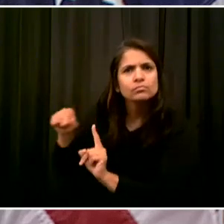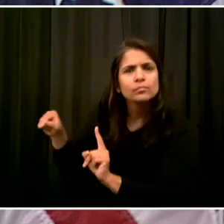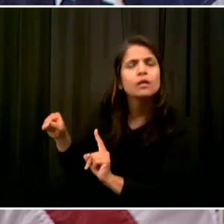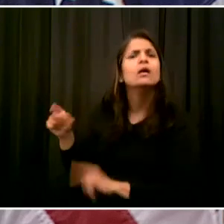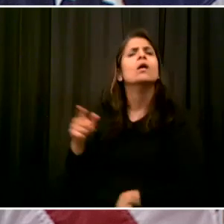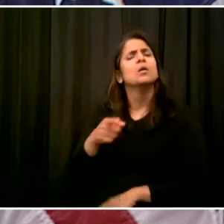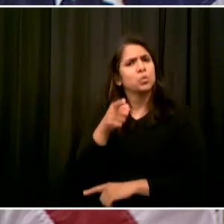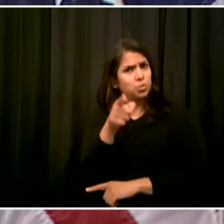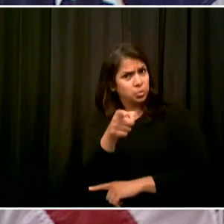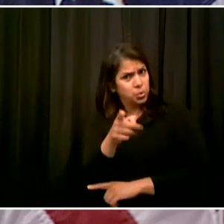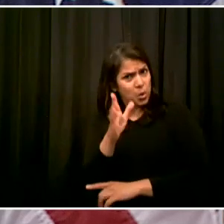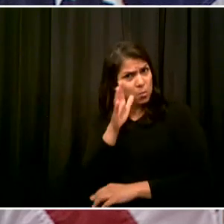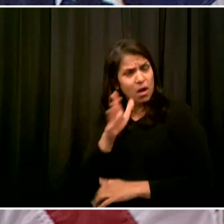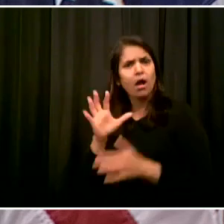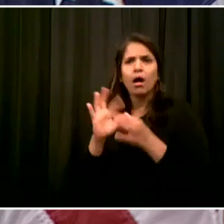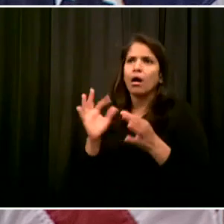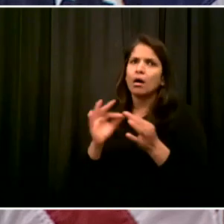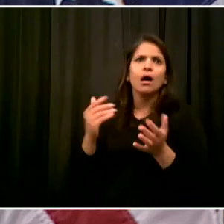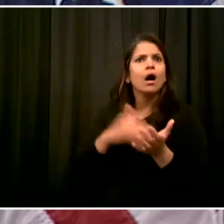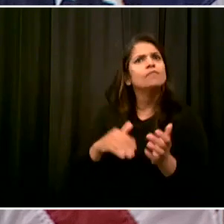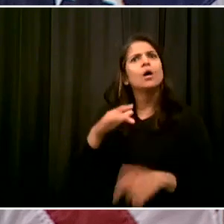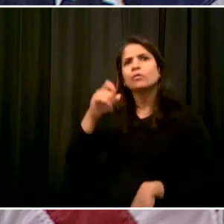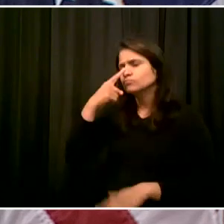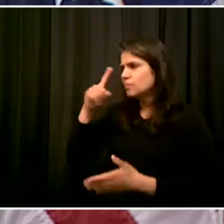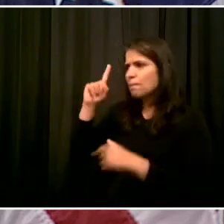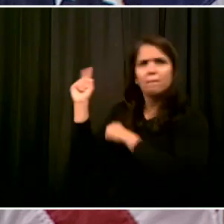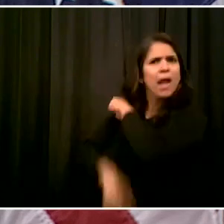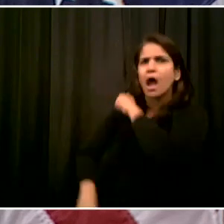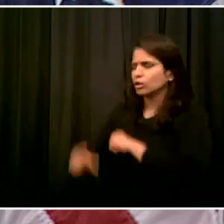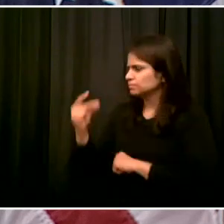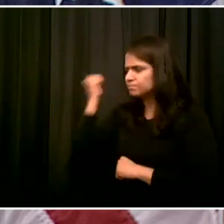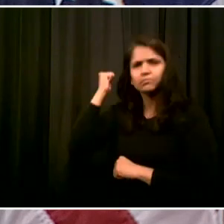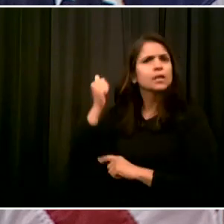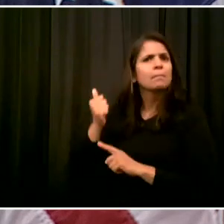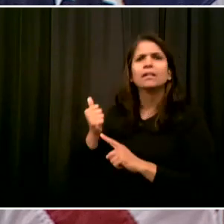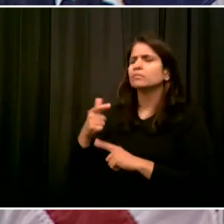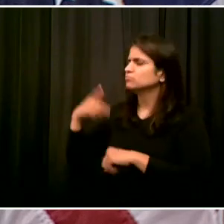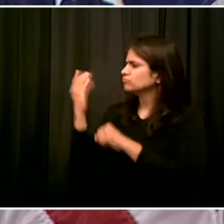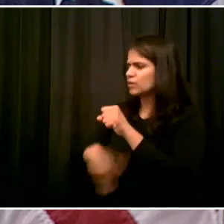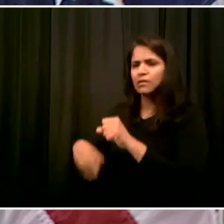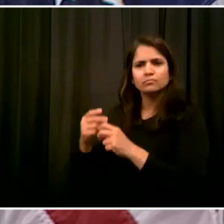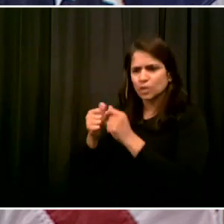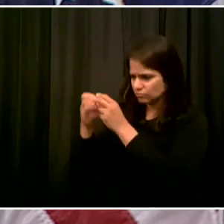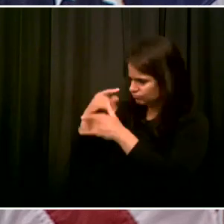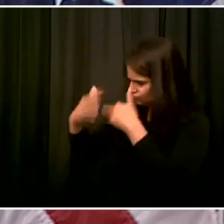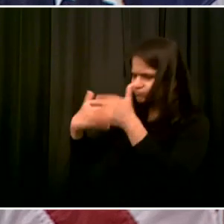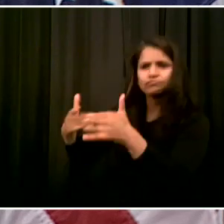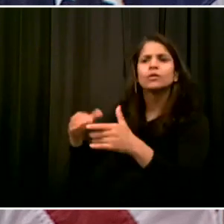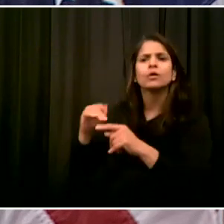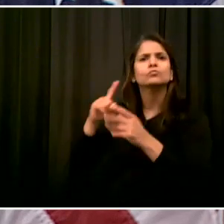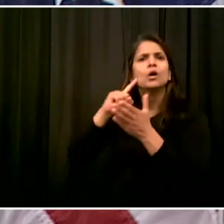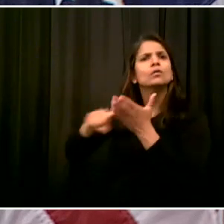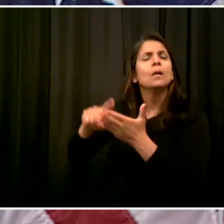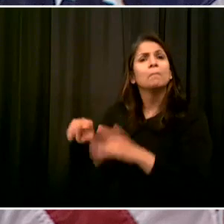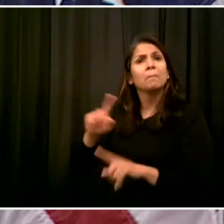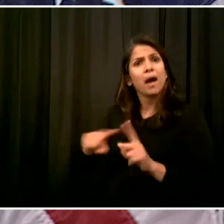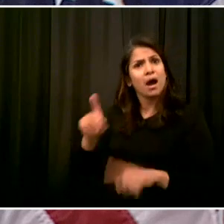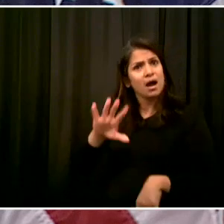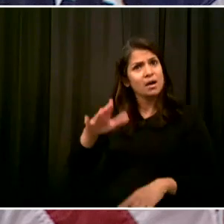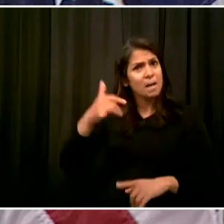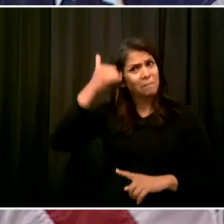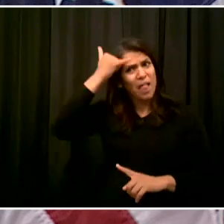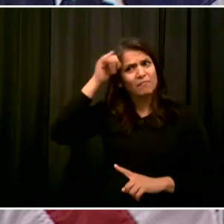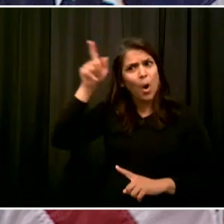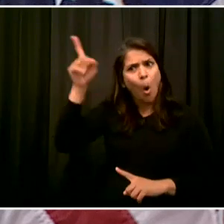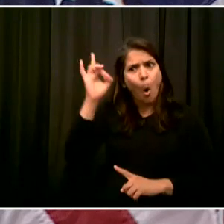head. Officers stand there. Those officers have already been suspended. So what is the status of